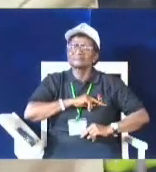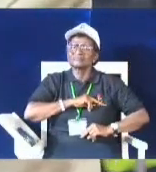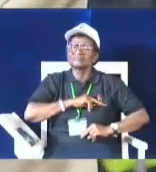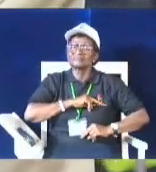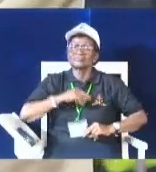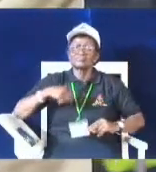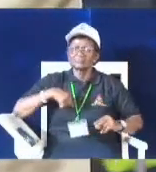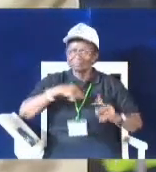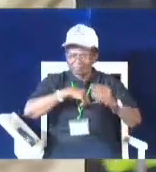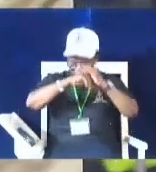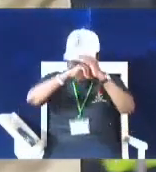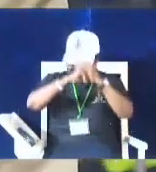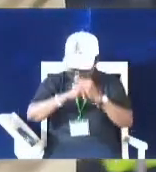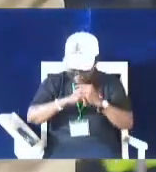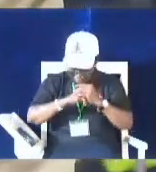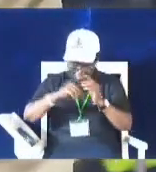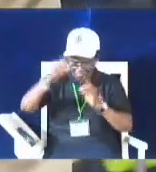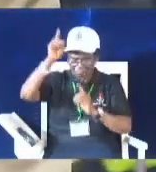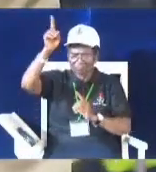we worship you.